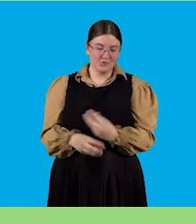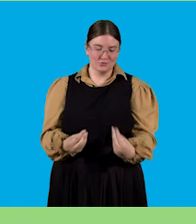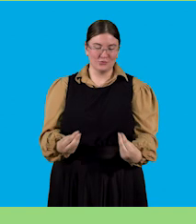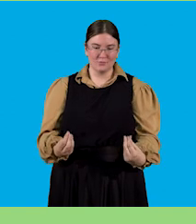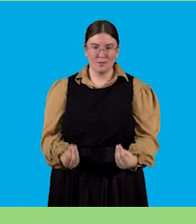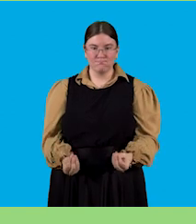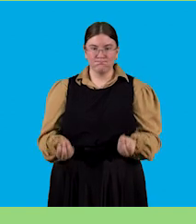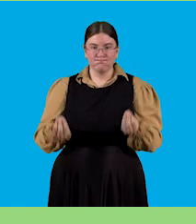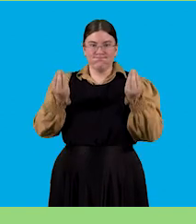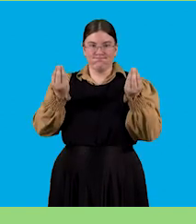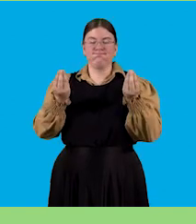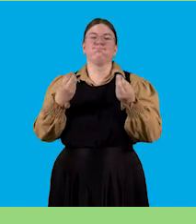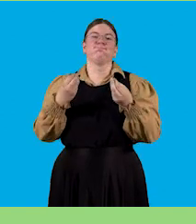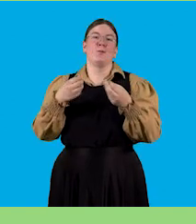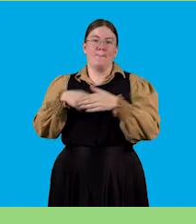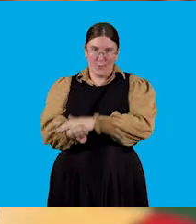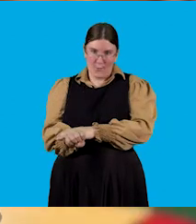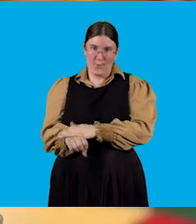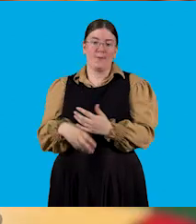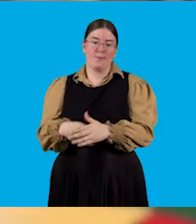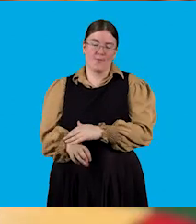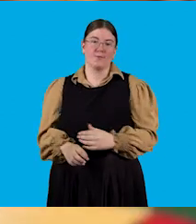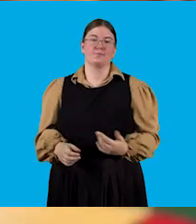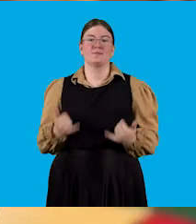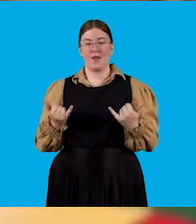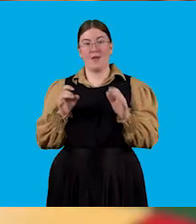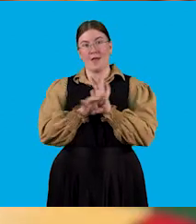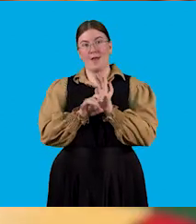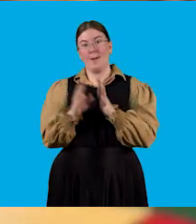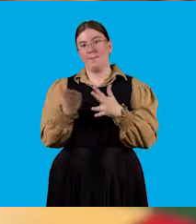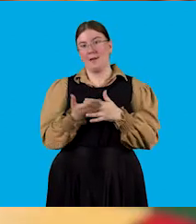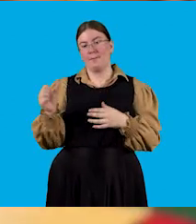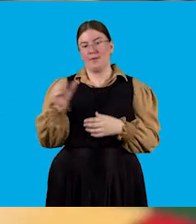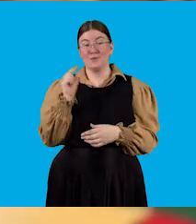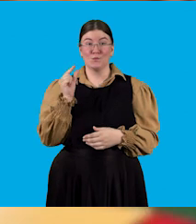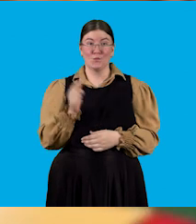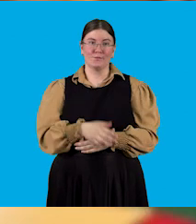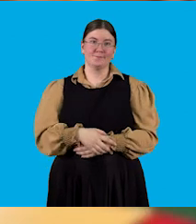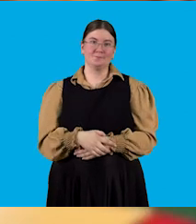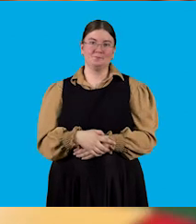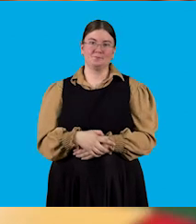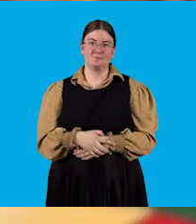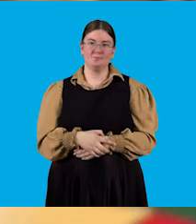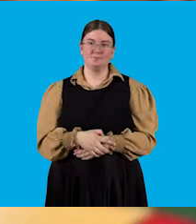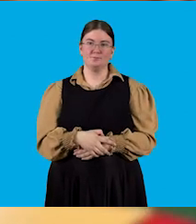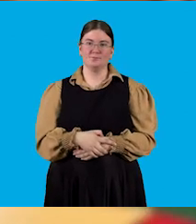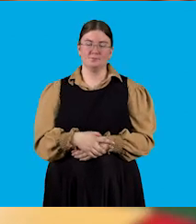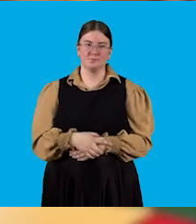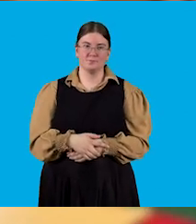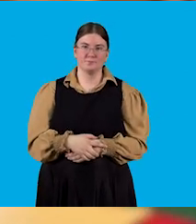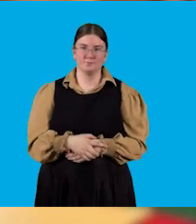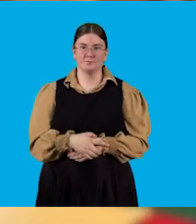is shown or continues. Let us take a quick ad break and we will be back soon.